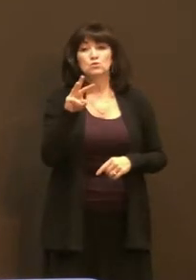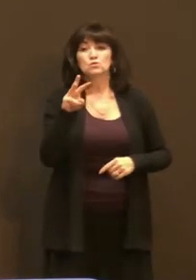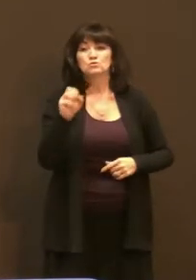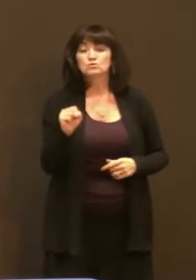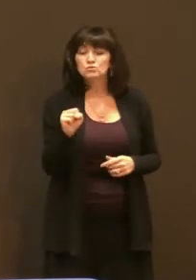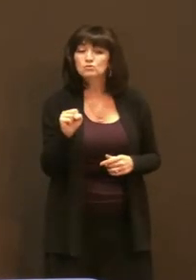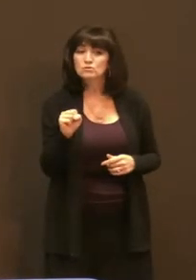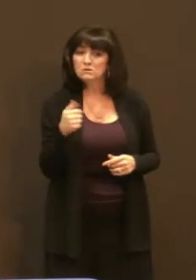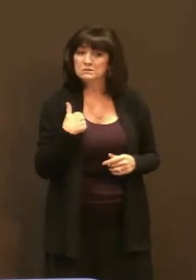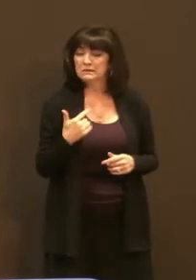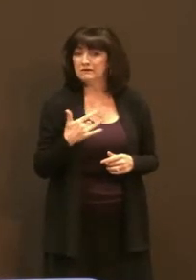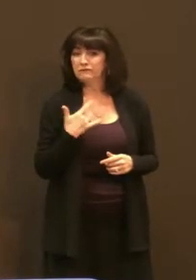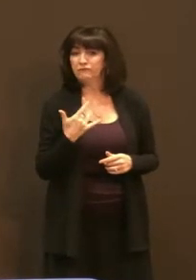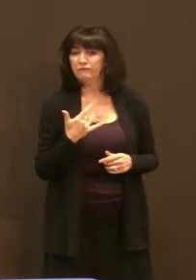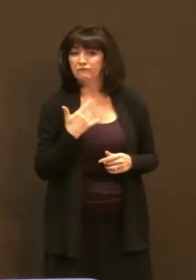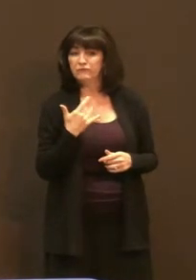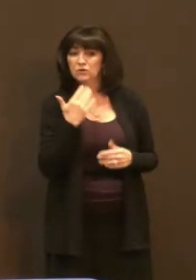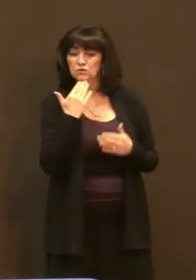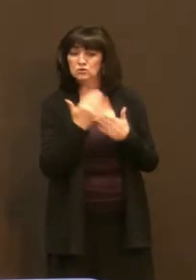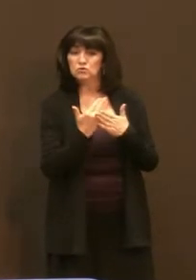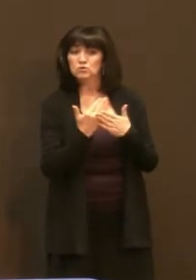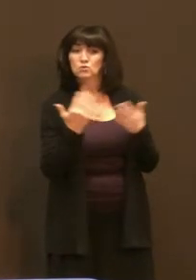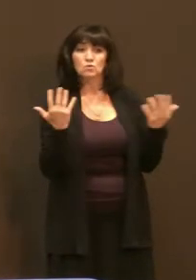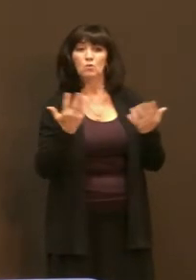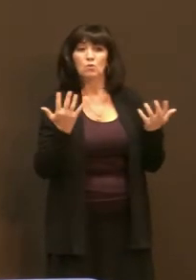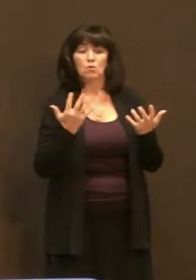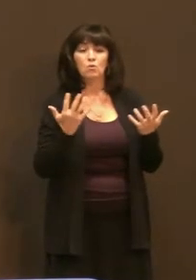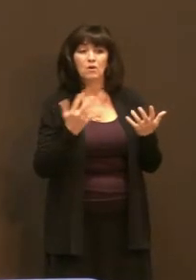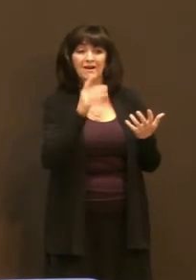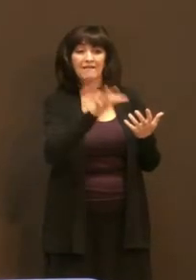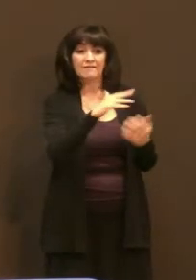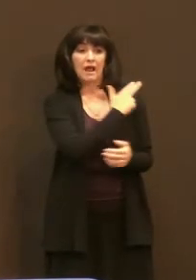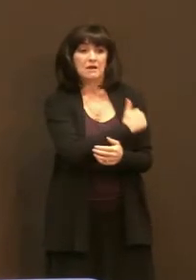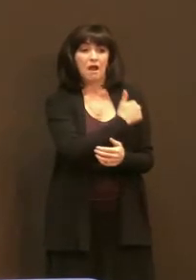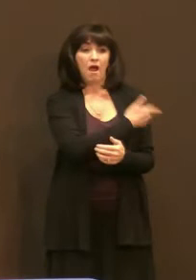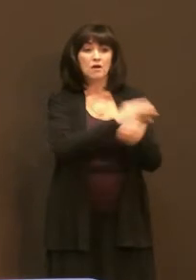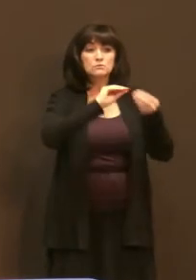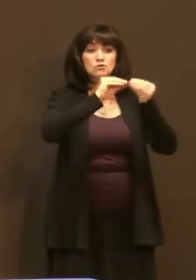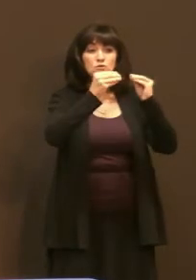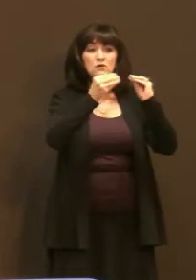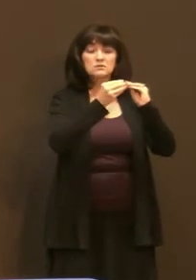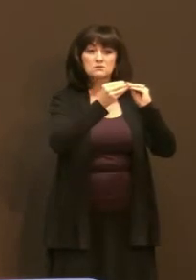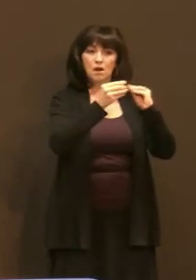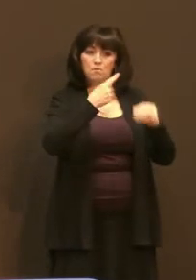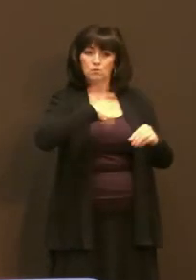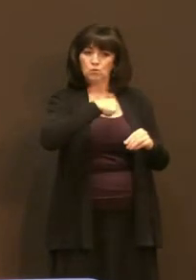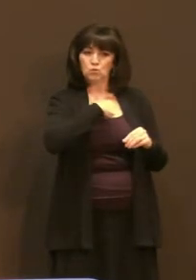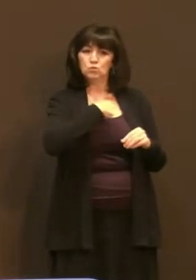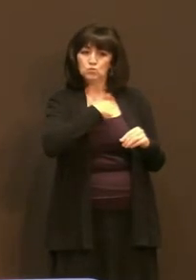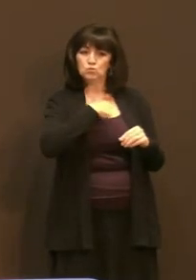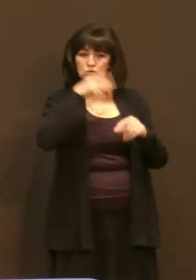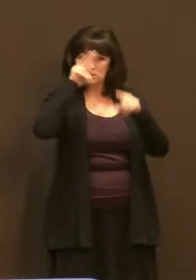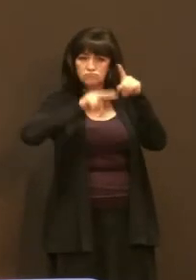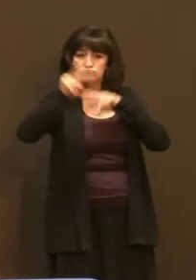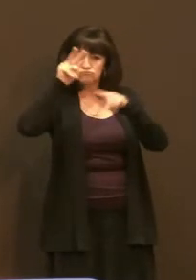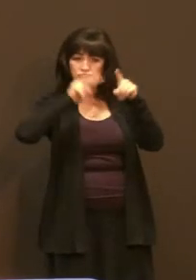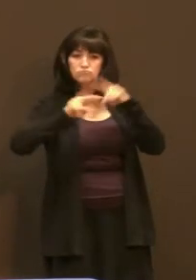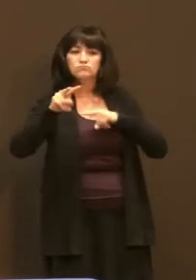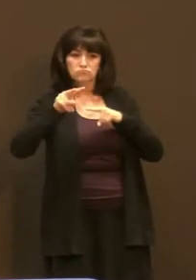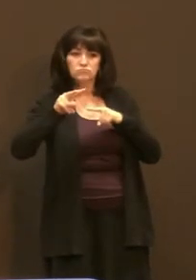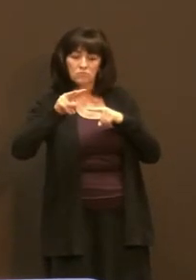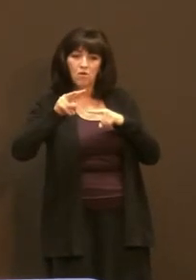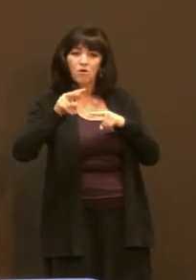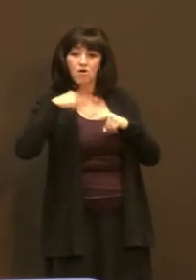the number of hospitalizations, which is the number we track really carefully, has been consistently